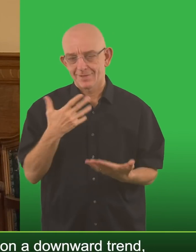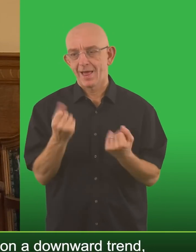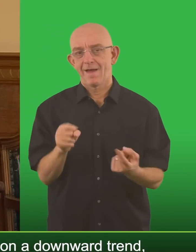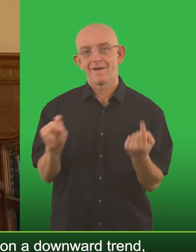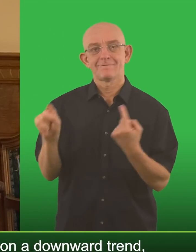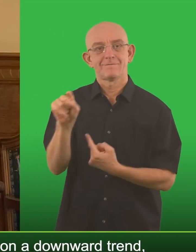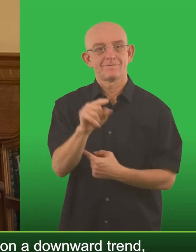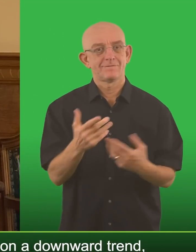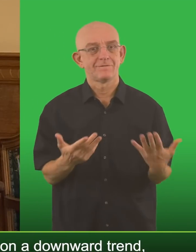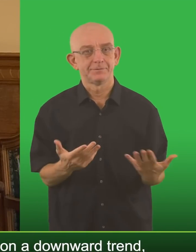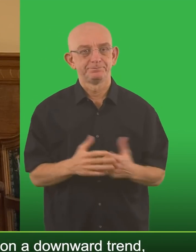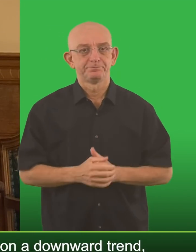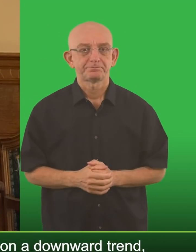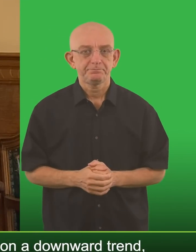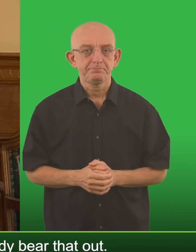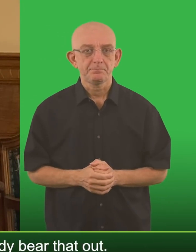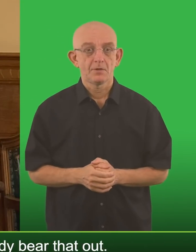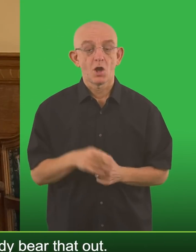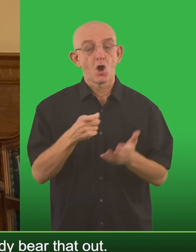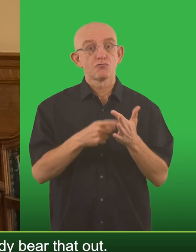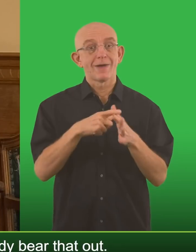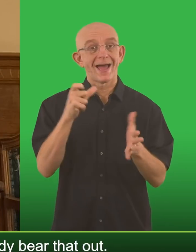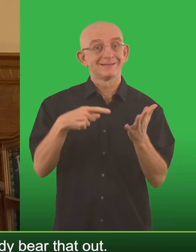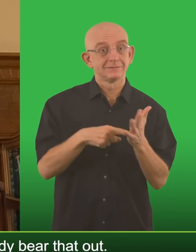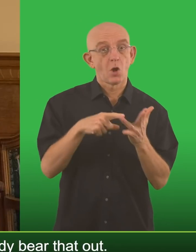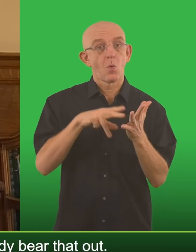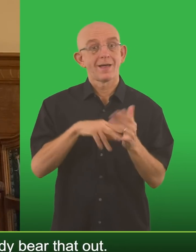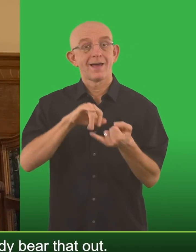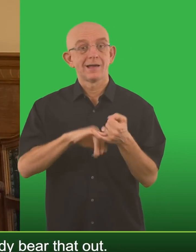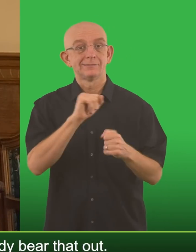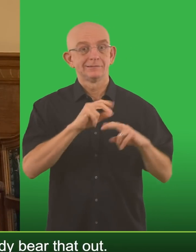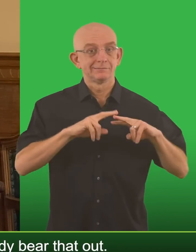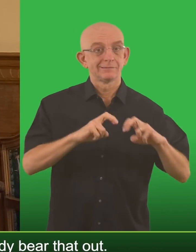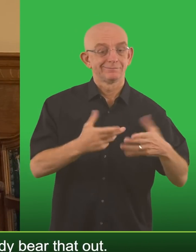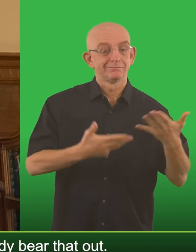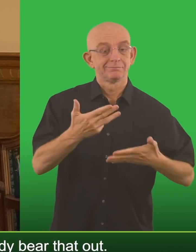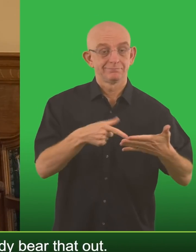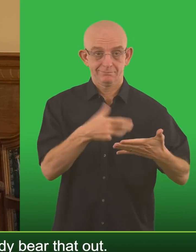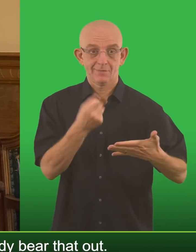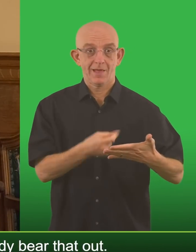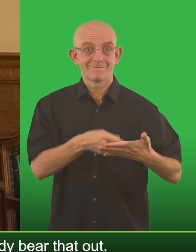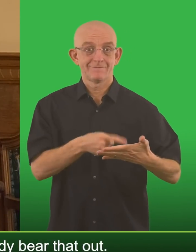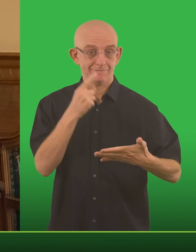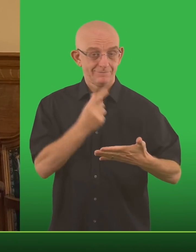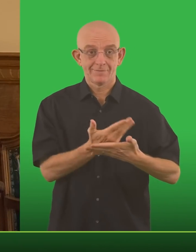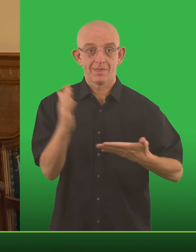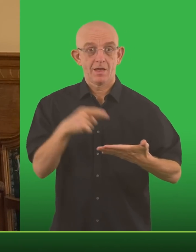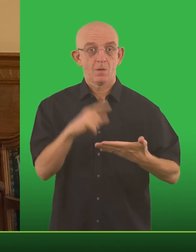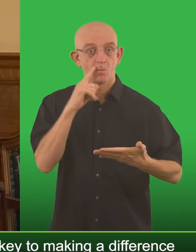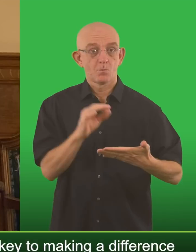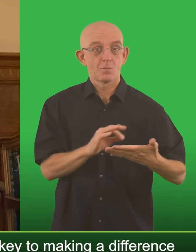I just don't think the reality actually bears that out. And the REACT and the ONS incidence study bear that